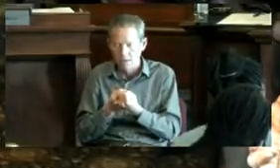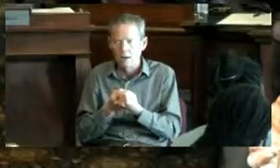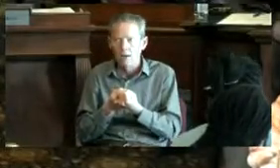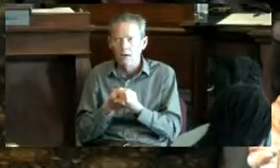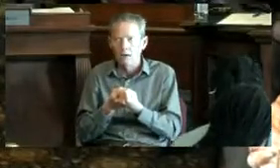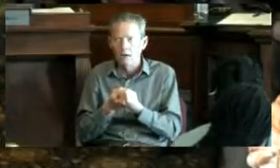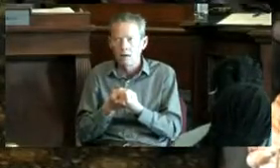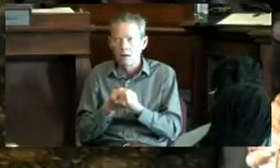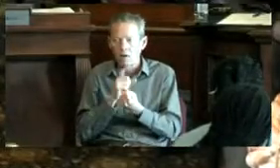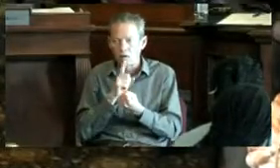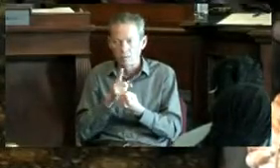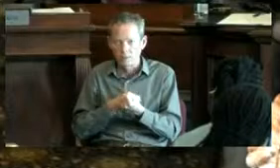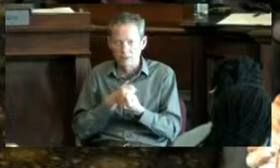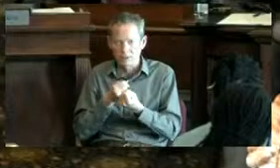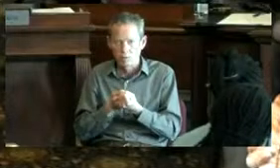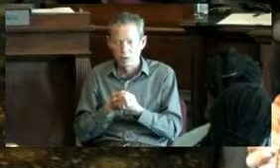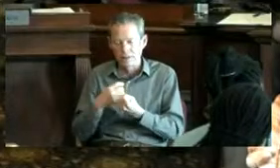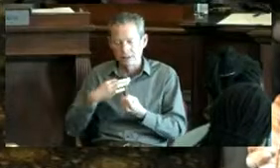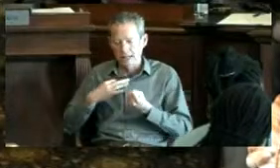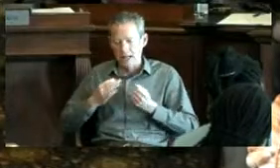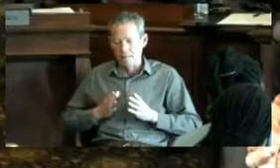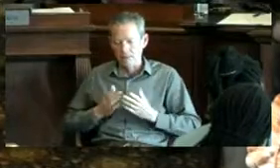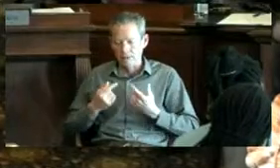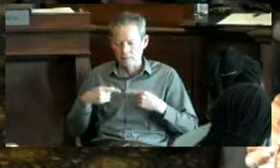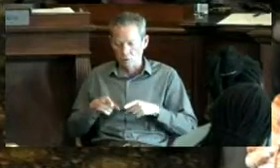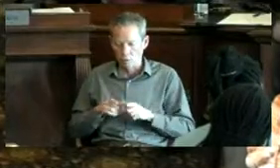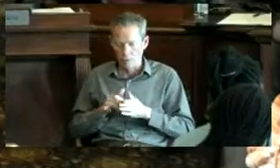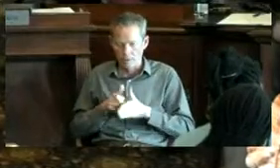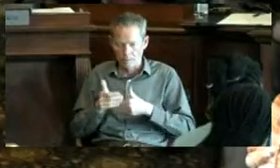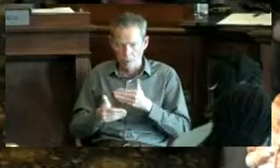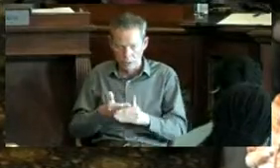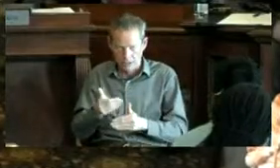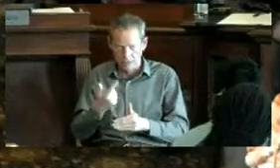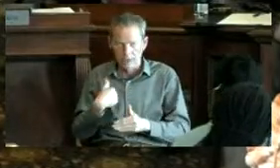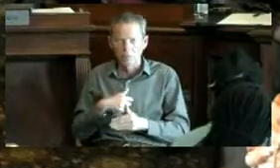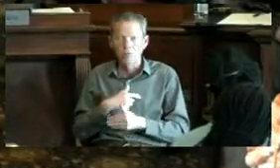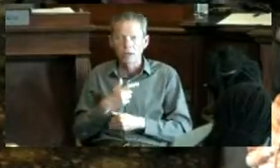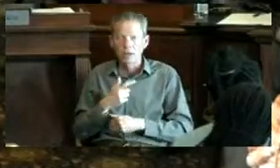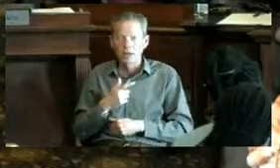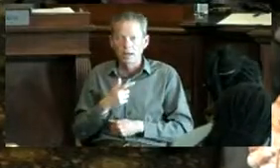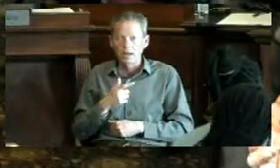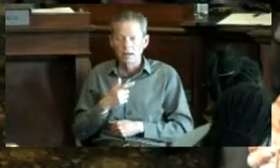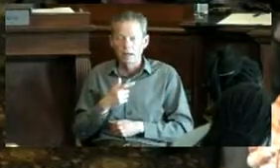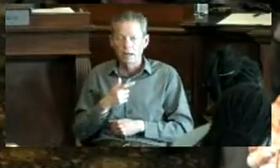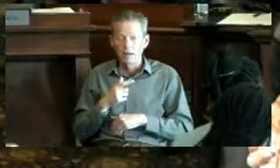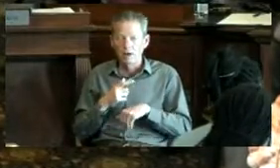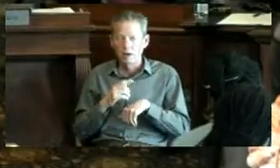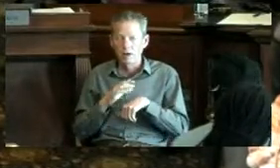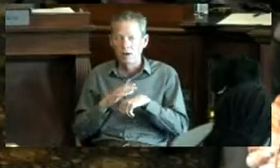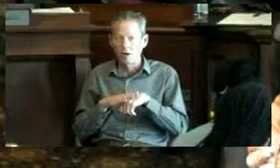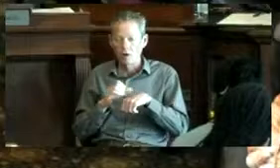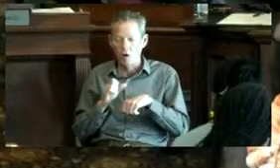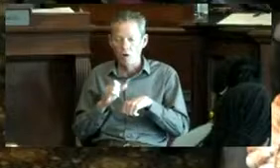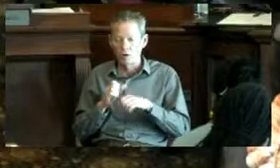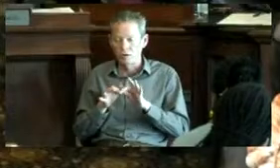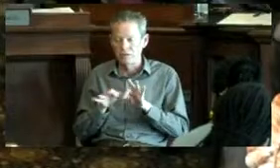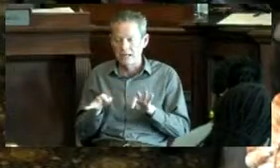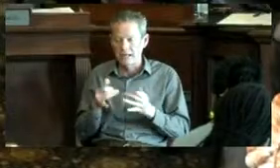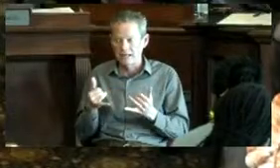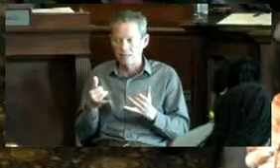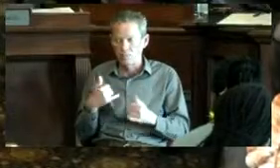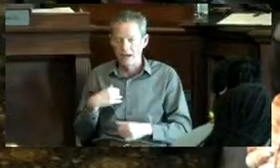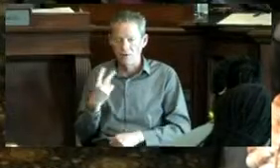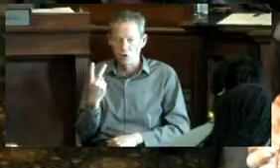we've ultimately been supporting these applicants as they've been going through this process. And we are proud to state that, you know, at this point we have